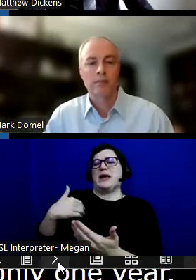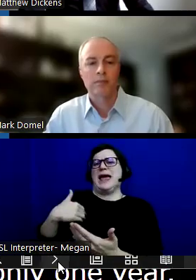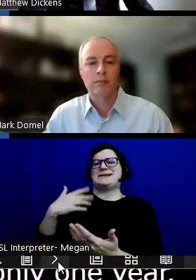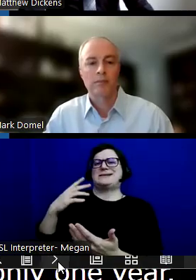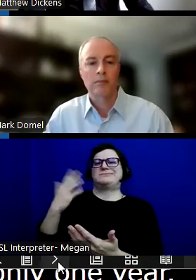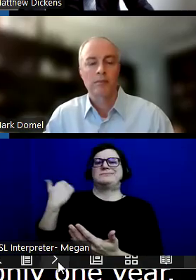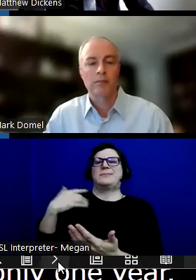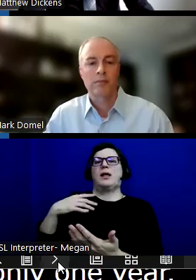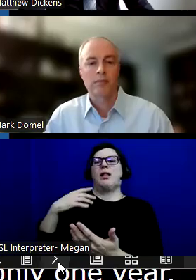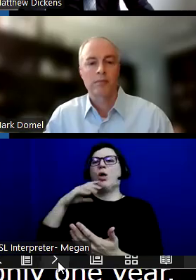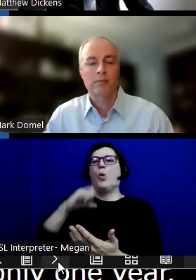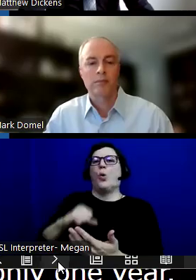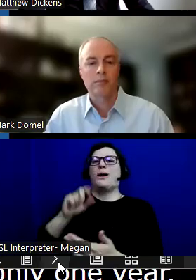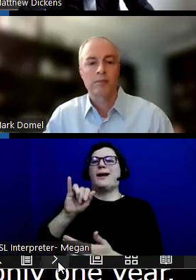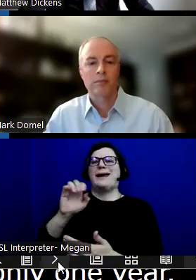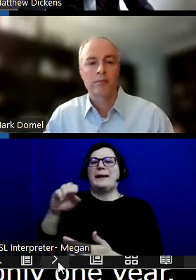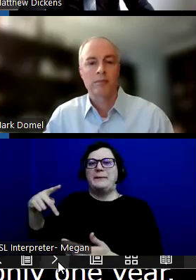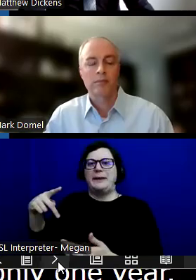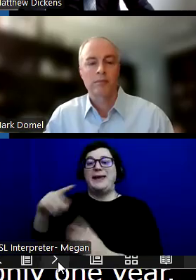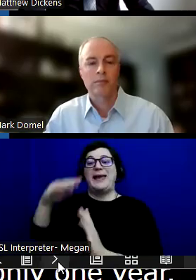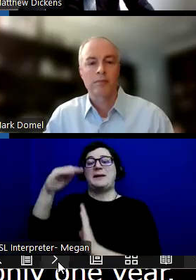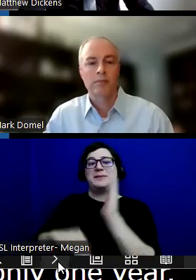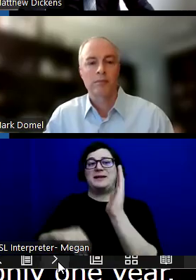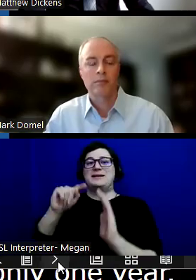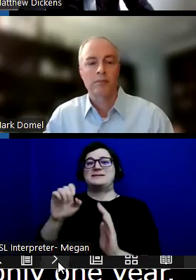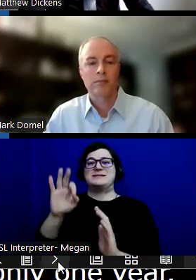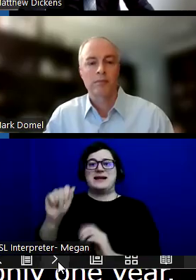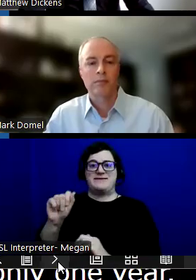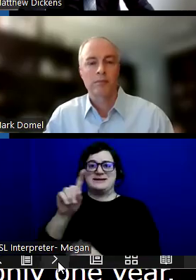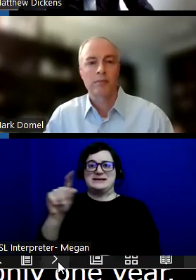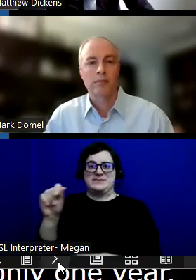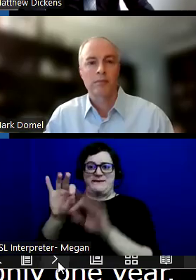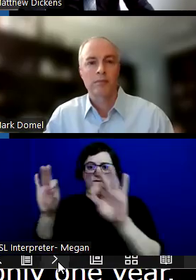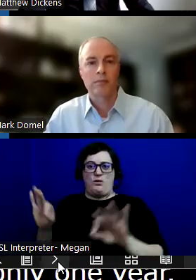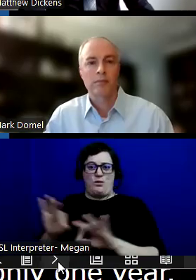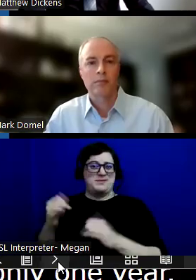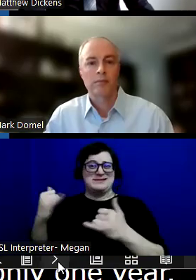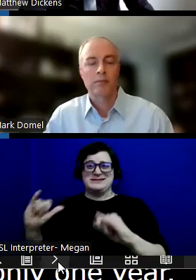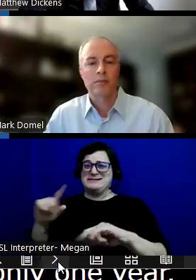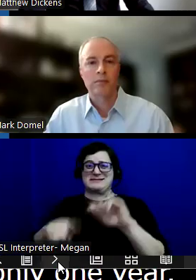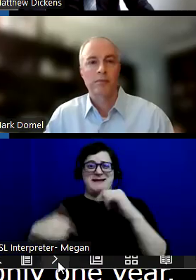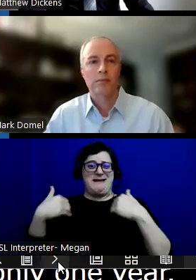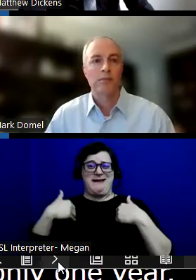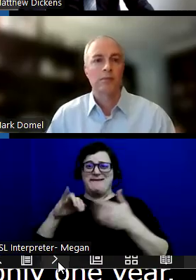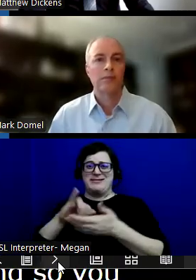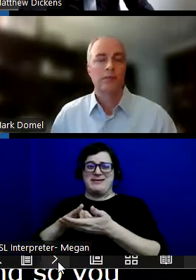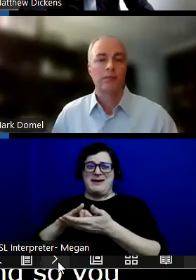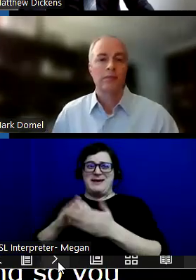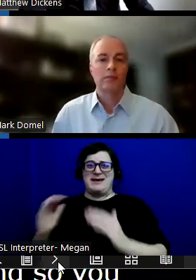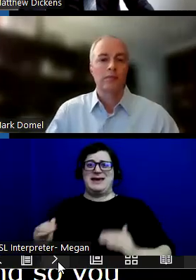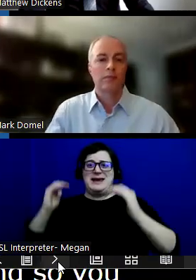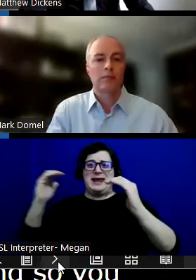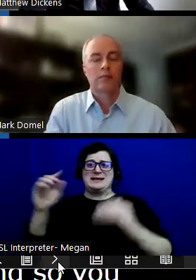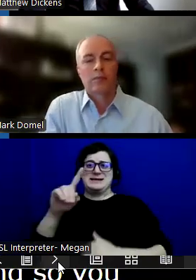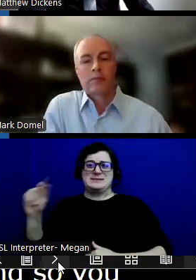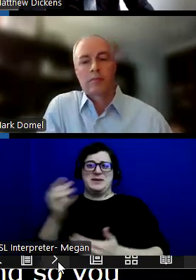but completes a TEFA disability form, they still will not qualify for the enhanced disability funding. How does this work when